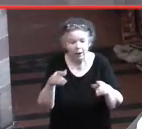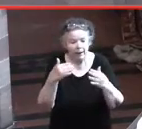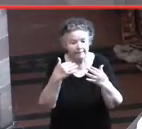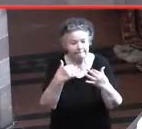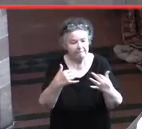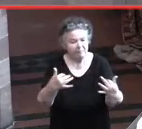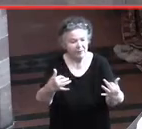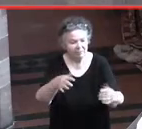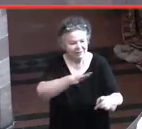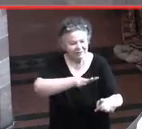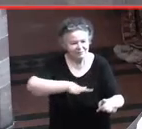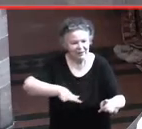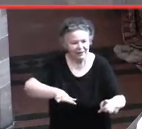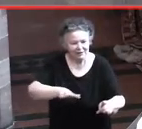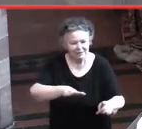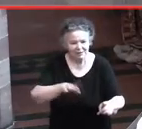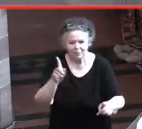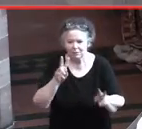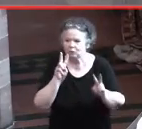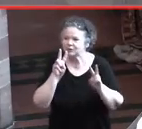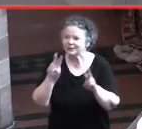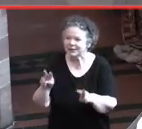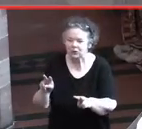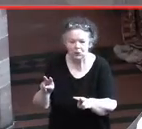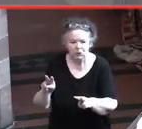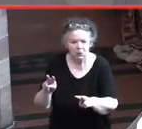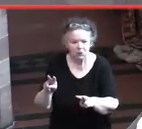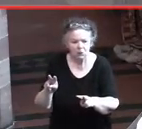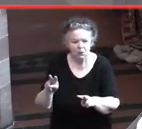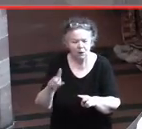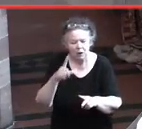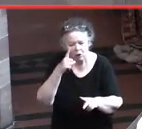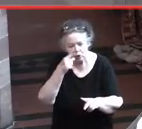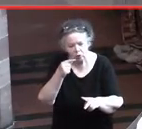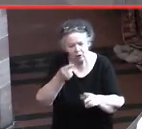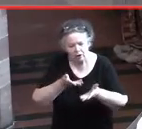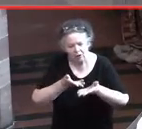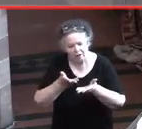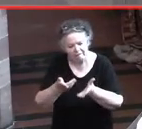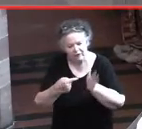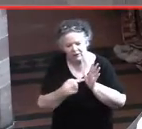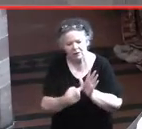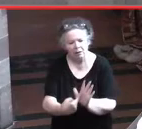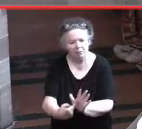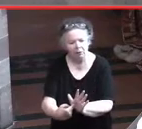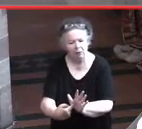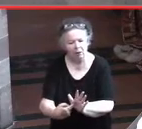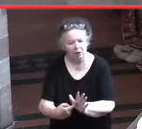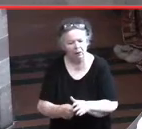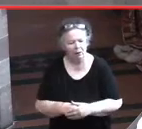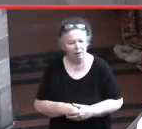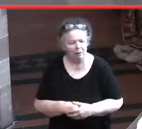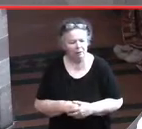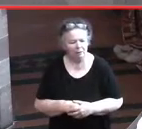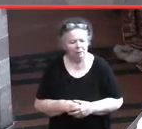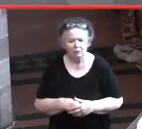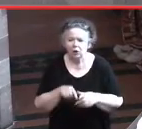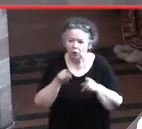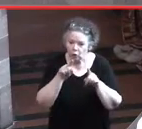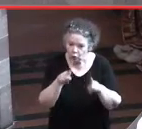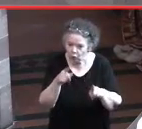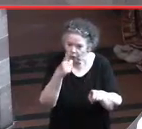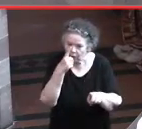space where people see you, where you can offer an example. You will be in the